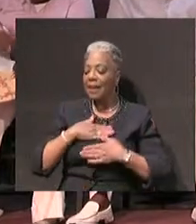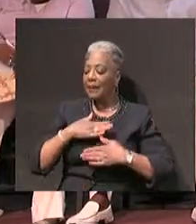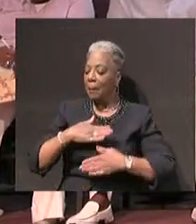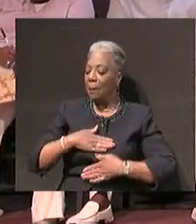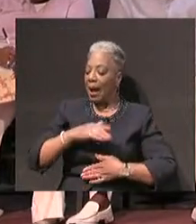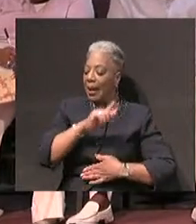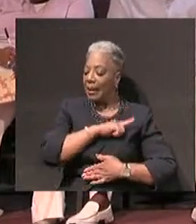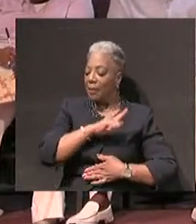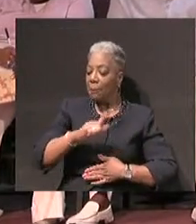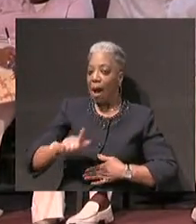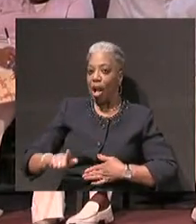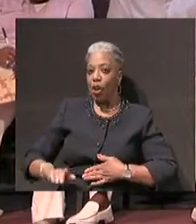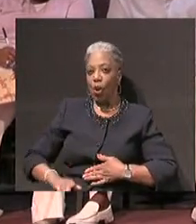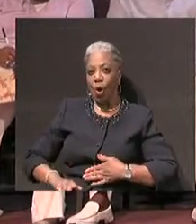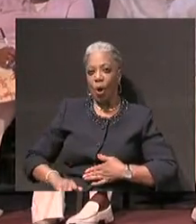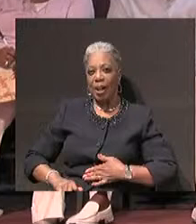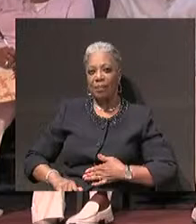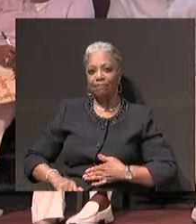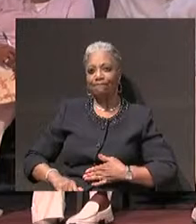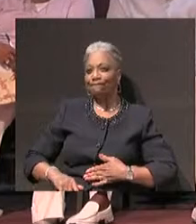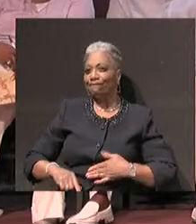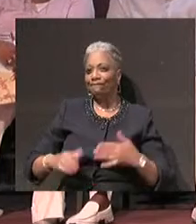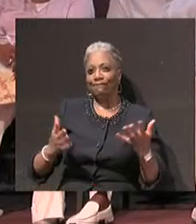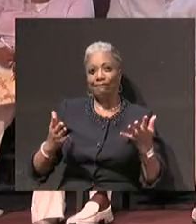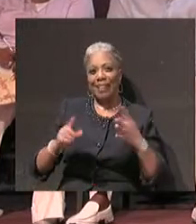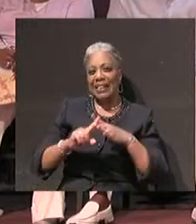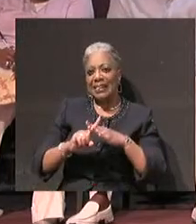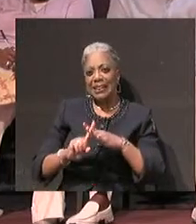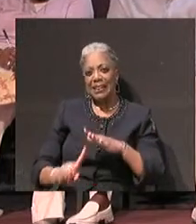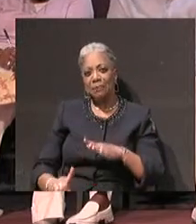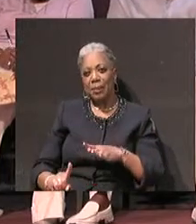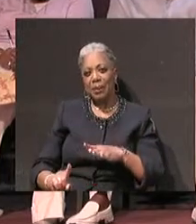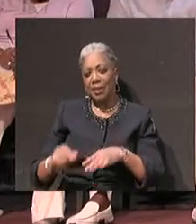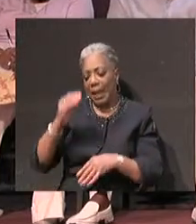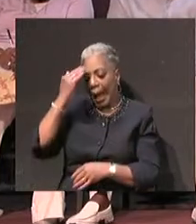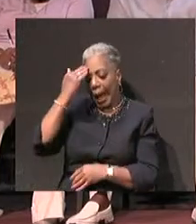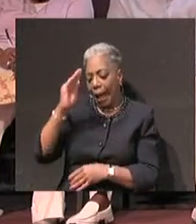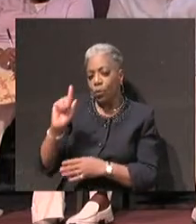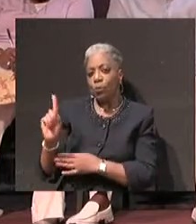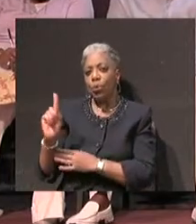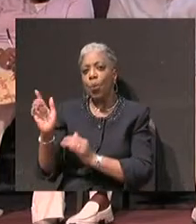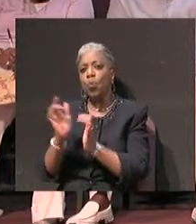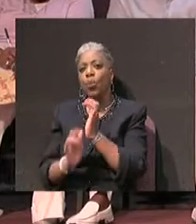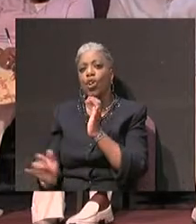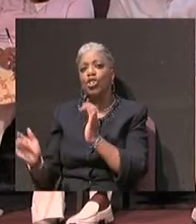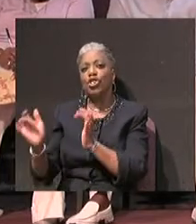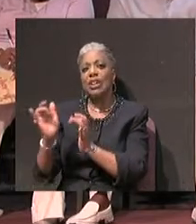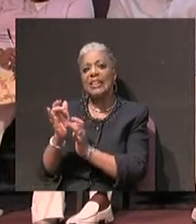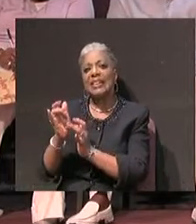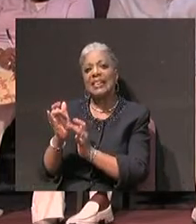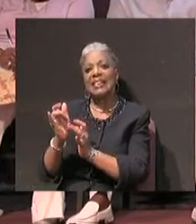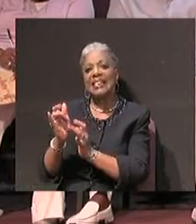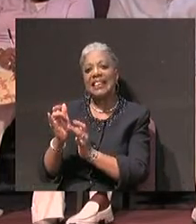Mary said this, she turned around and saw Jesus standing there, but she did not know it was